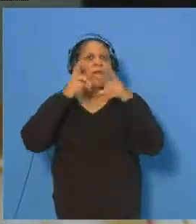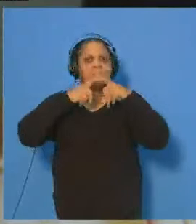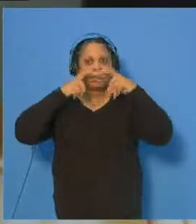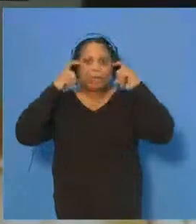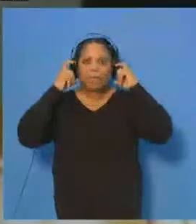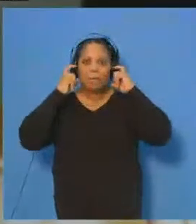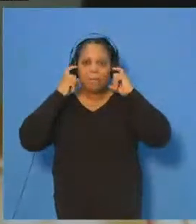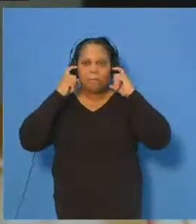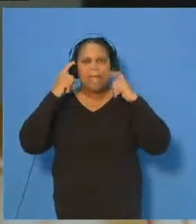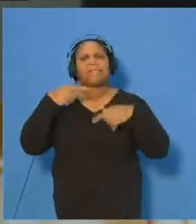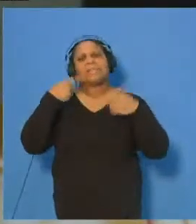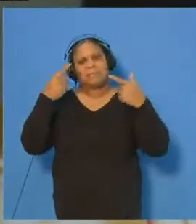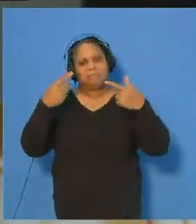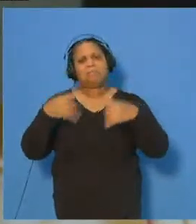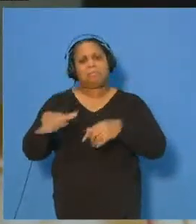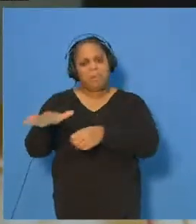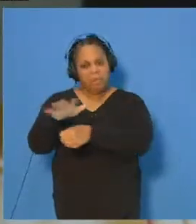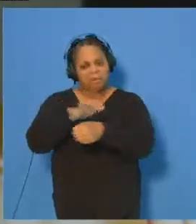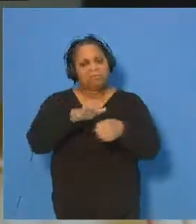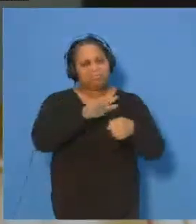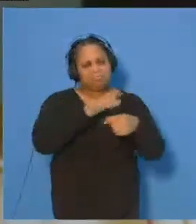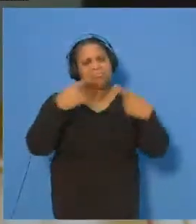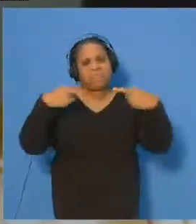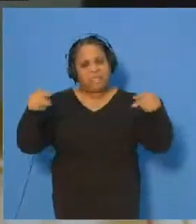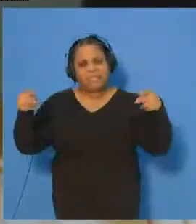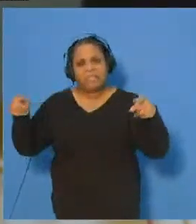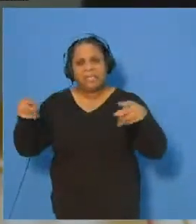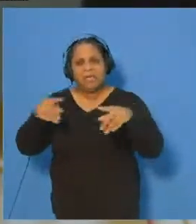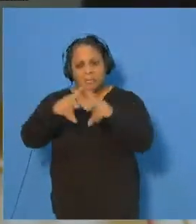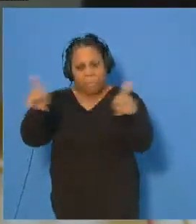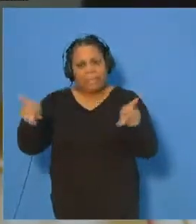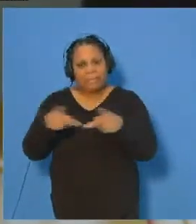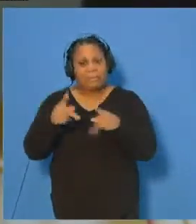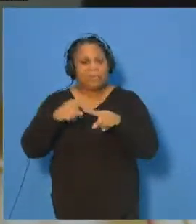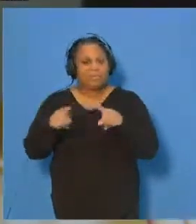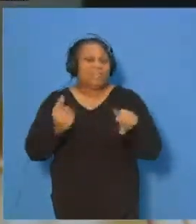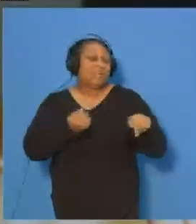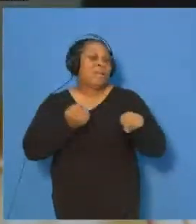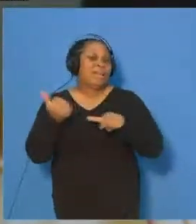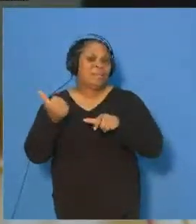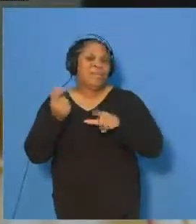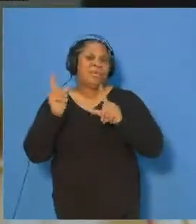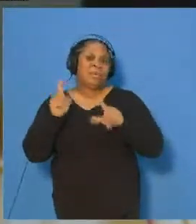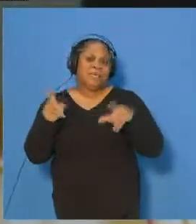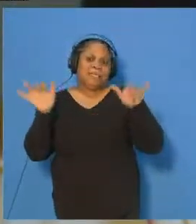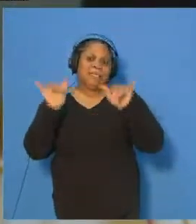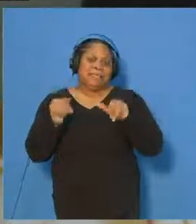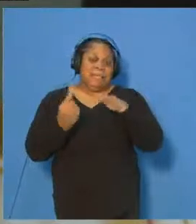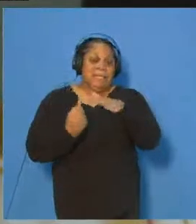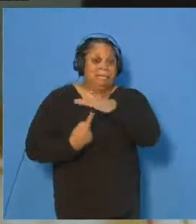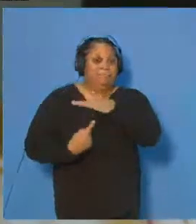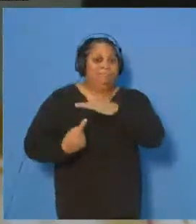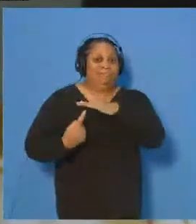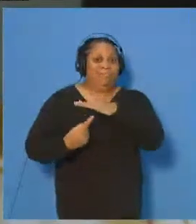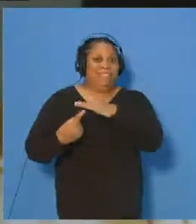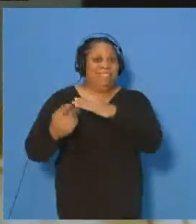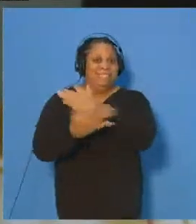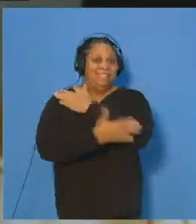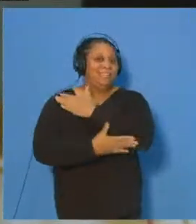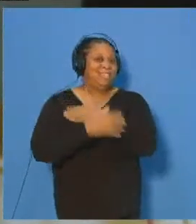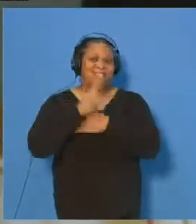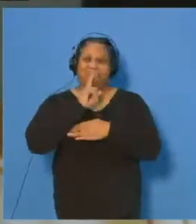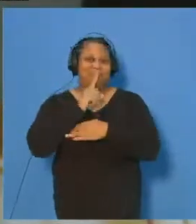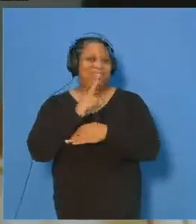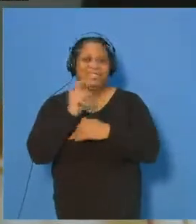masks in public places and the like. But in order to completely eliminate the virus, we would have to remain as an isolated country. And I'm not sure that that's